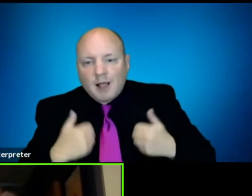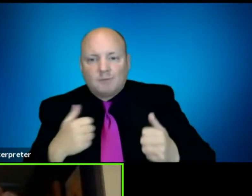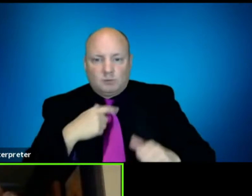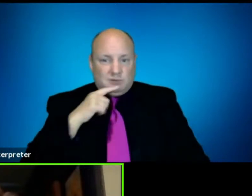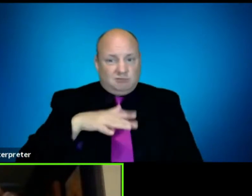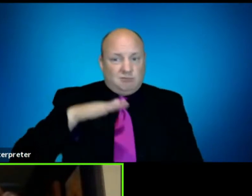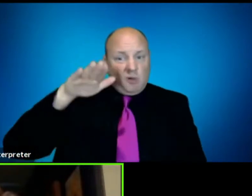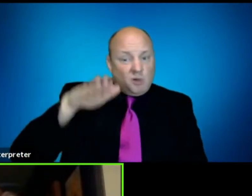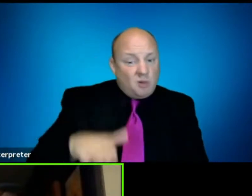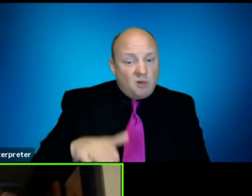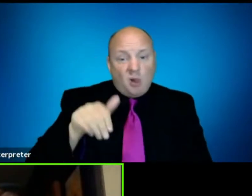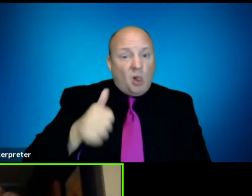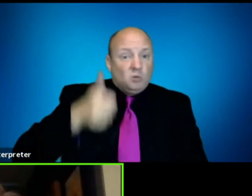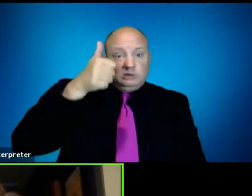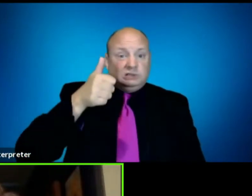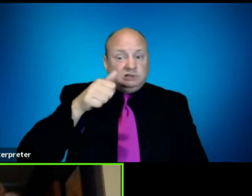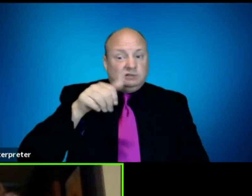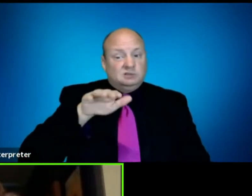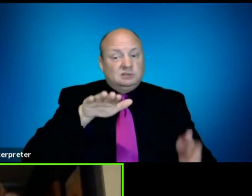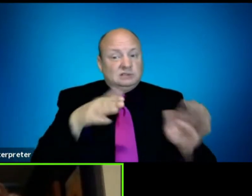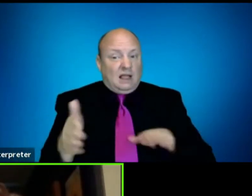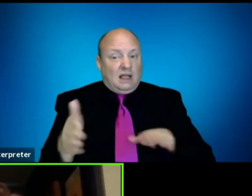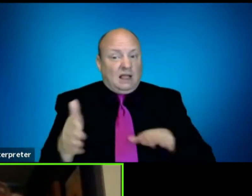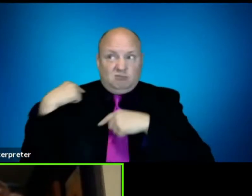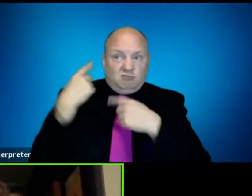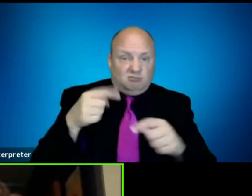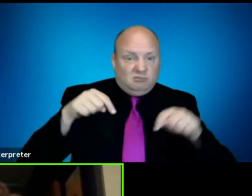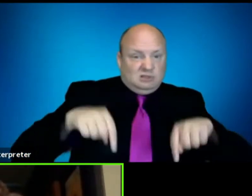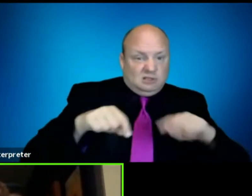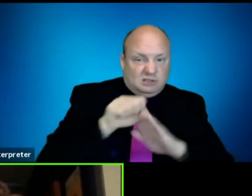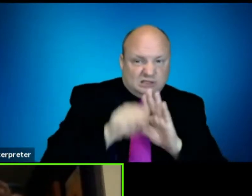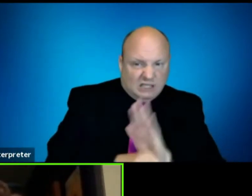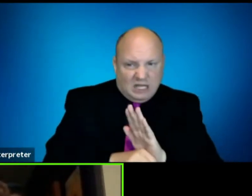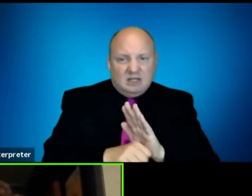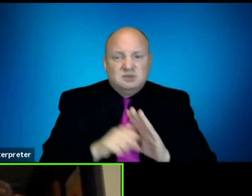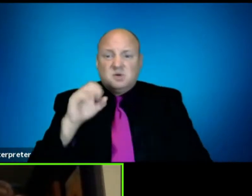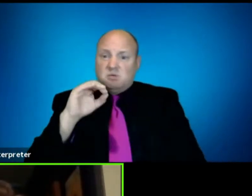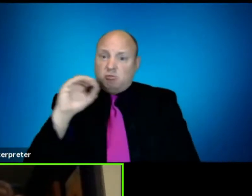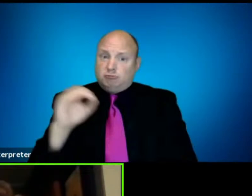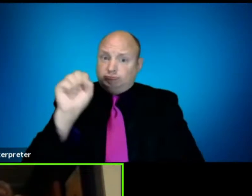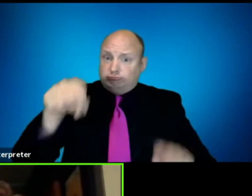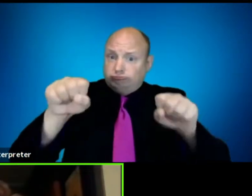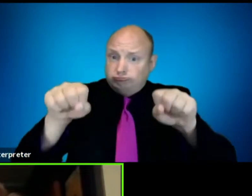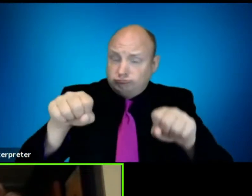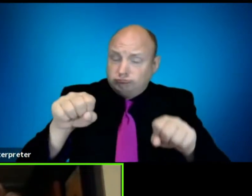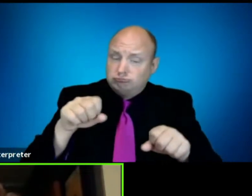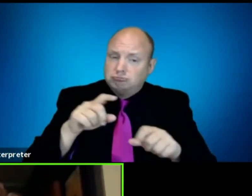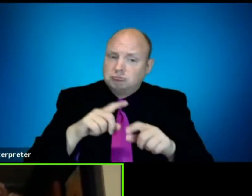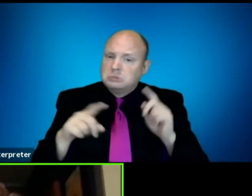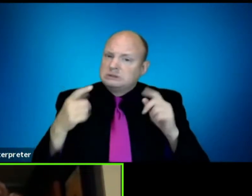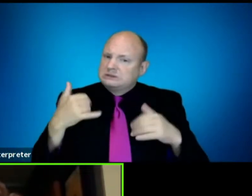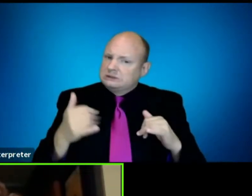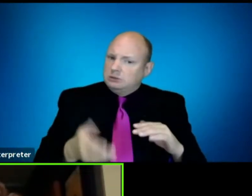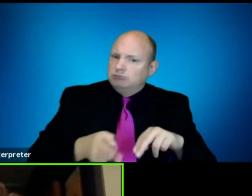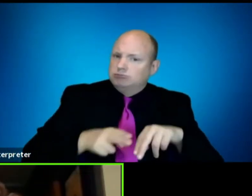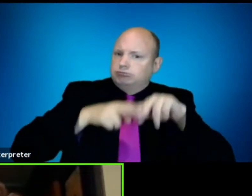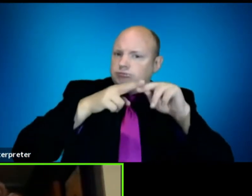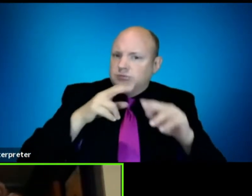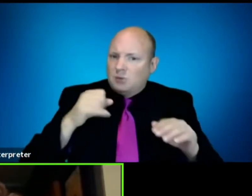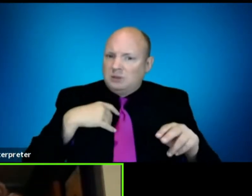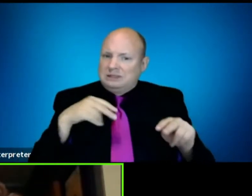to prevent the mourning and grief from increasing over the astronomical levels we're experiencing right now.